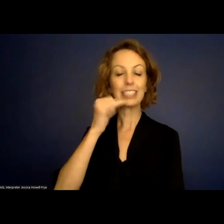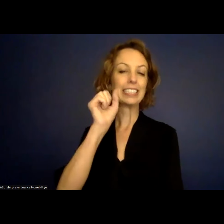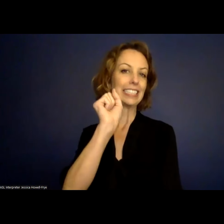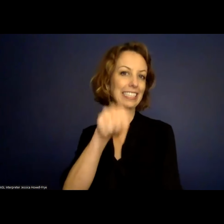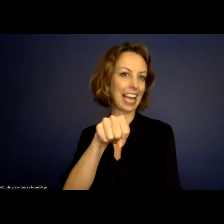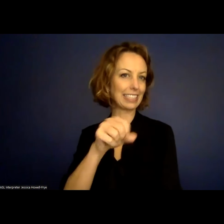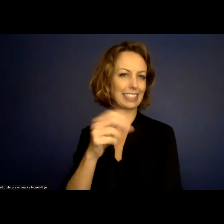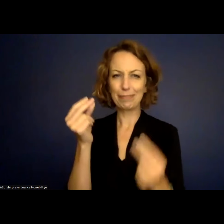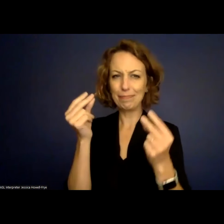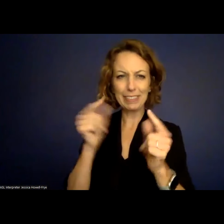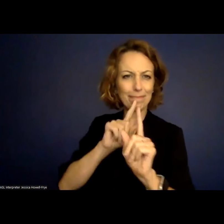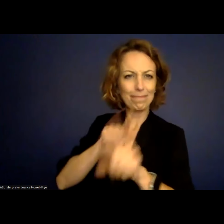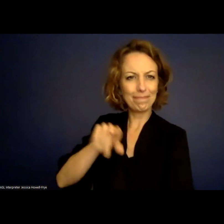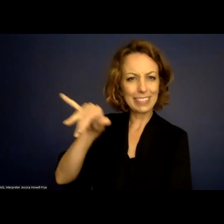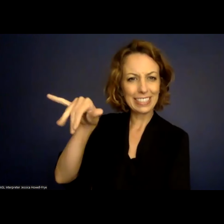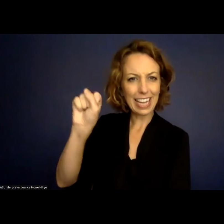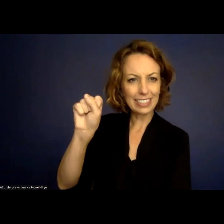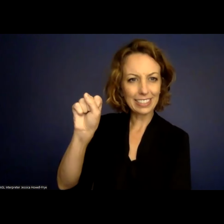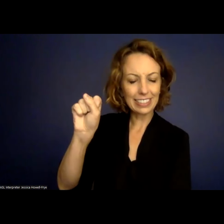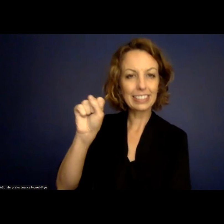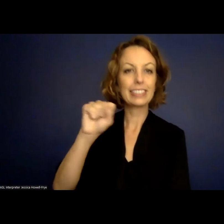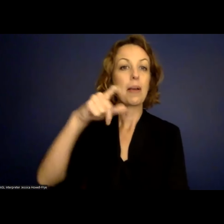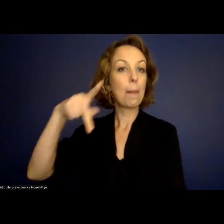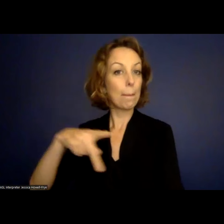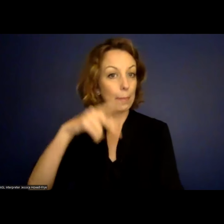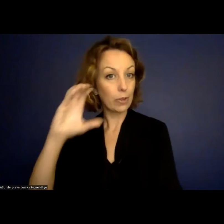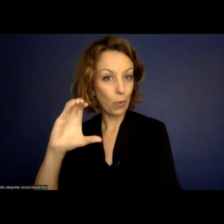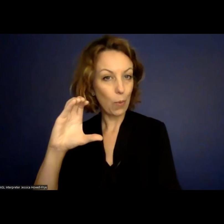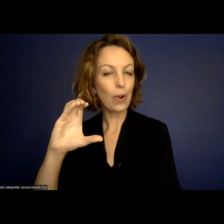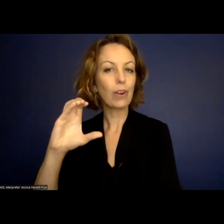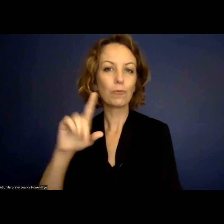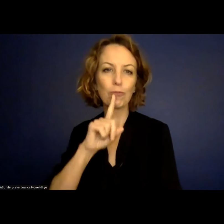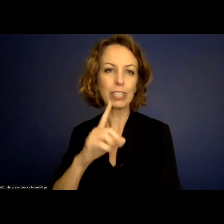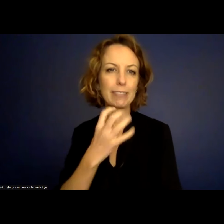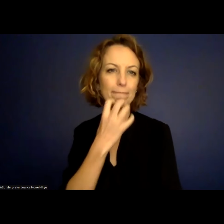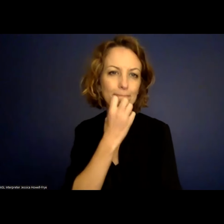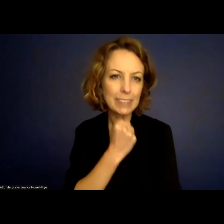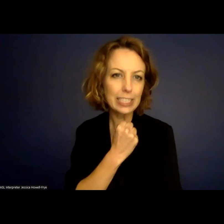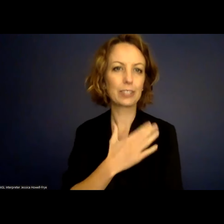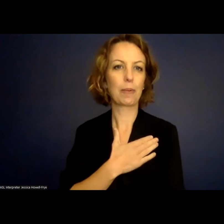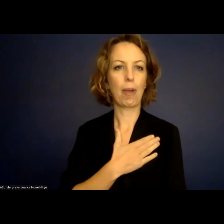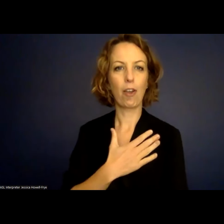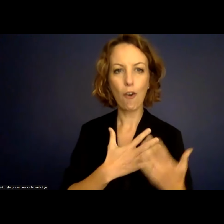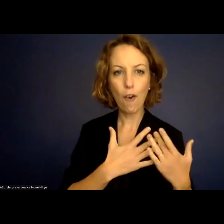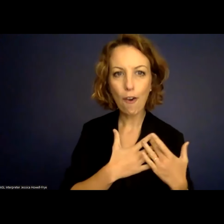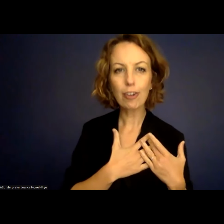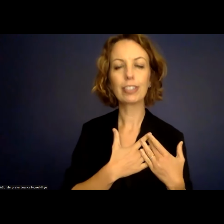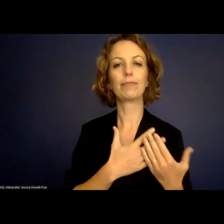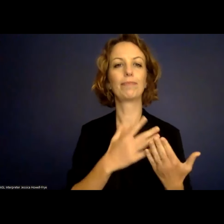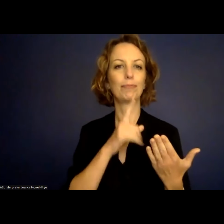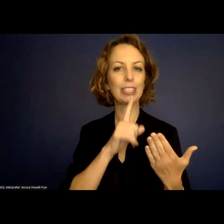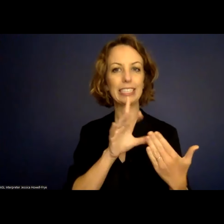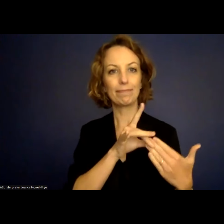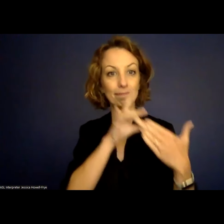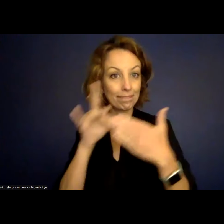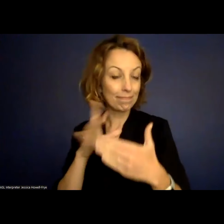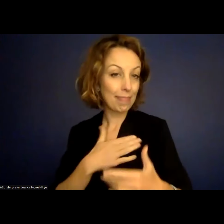yes immediately because, you know, Peace Corps remains dear to my heart and has guided so much of my